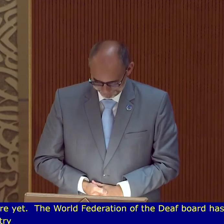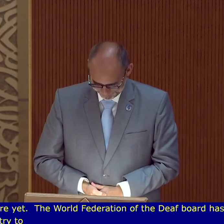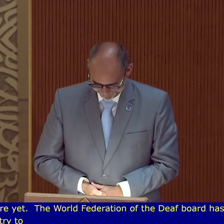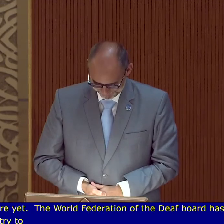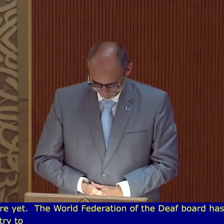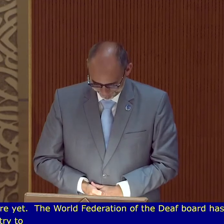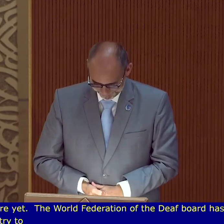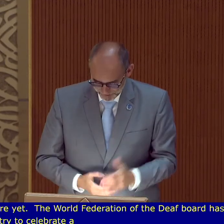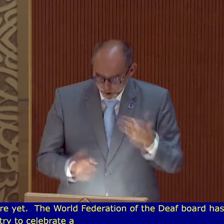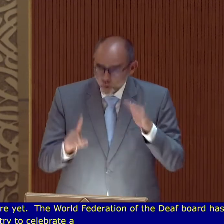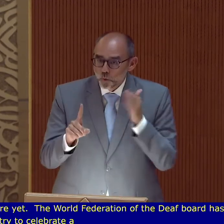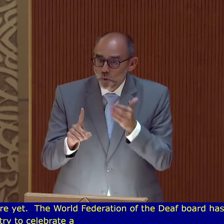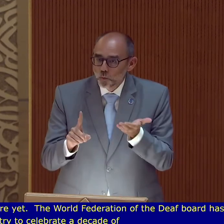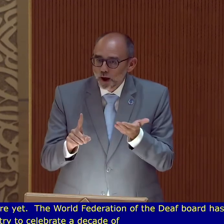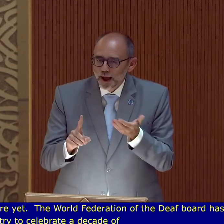languages.